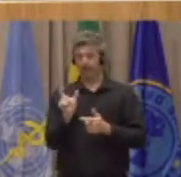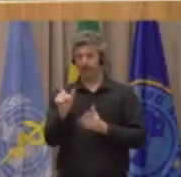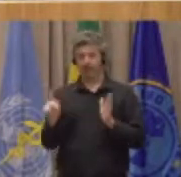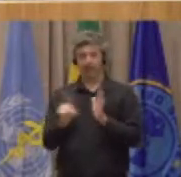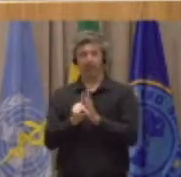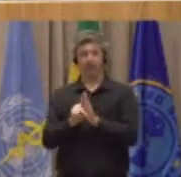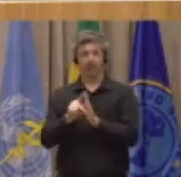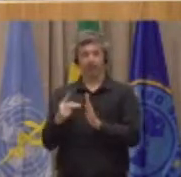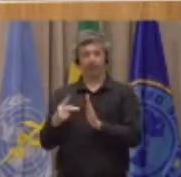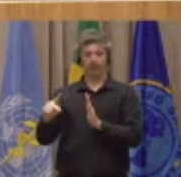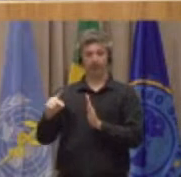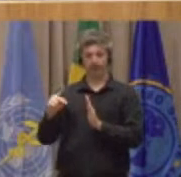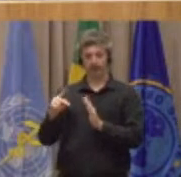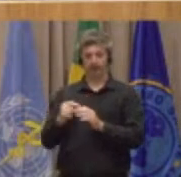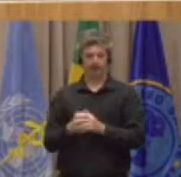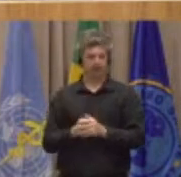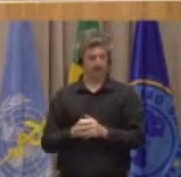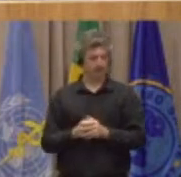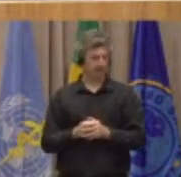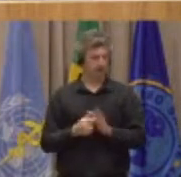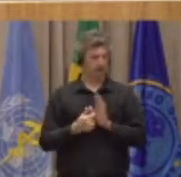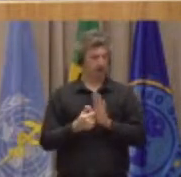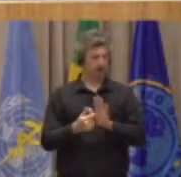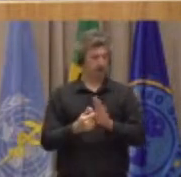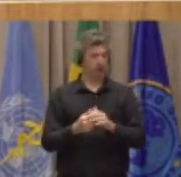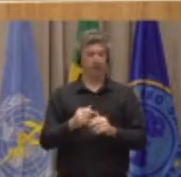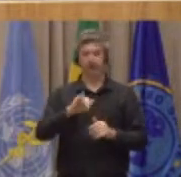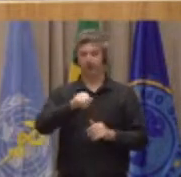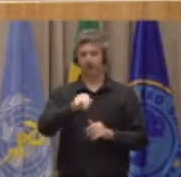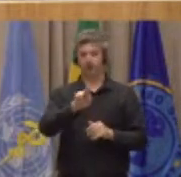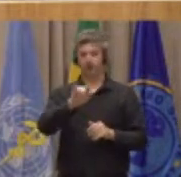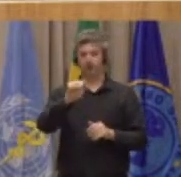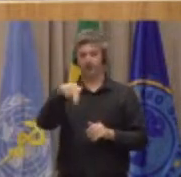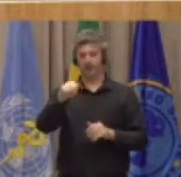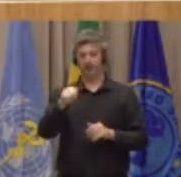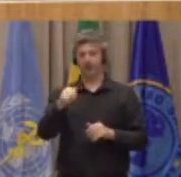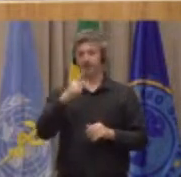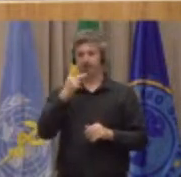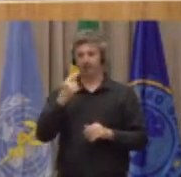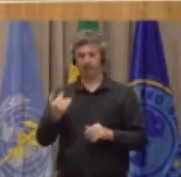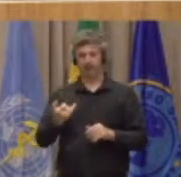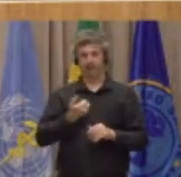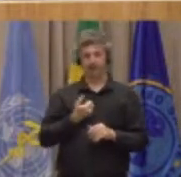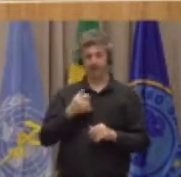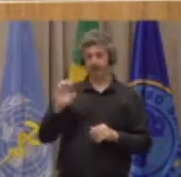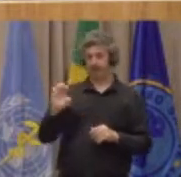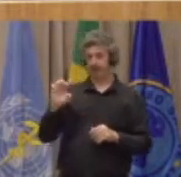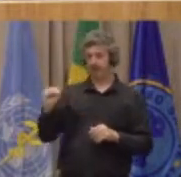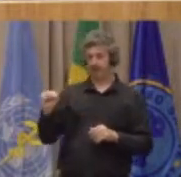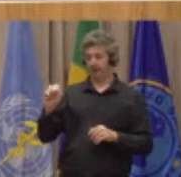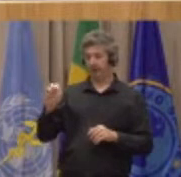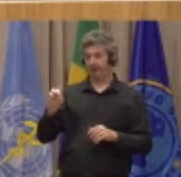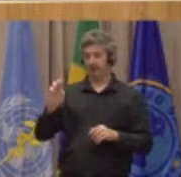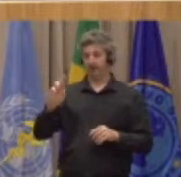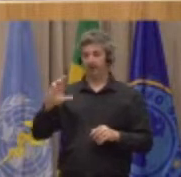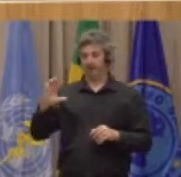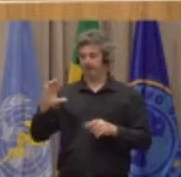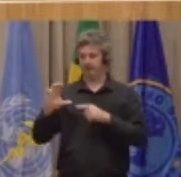have the local words. As Dr. Juliana said,